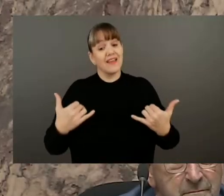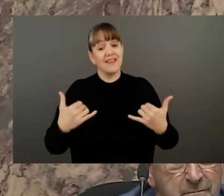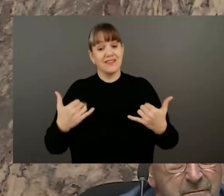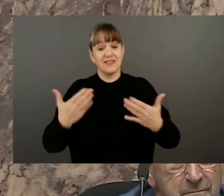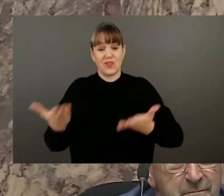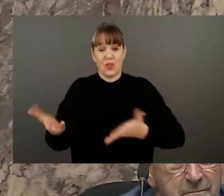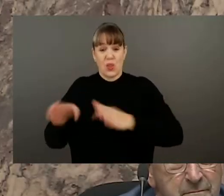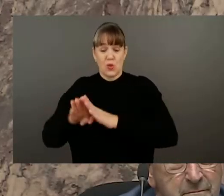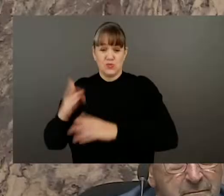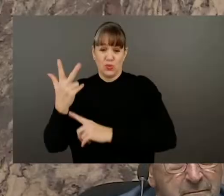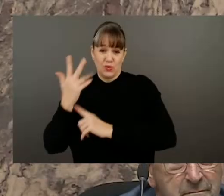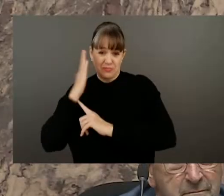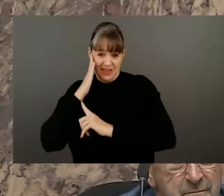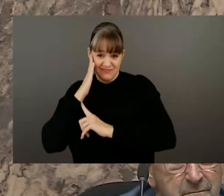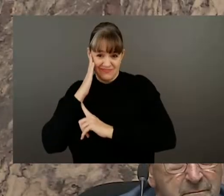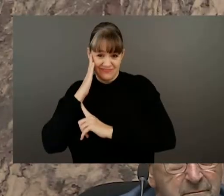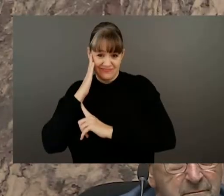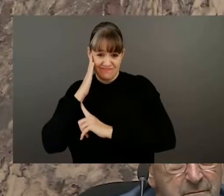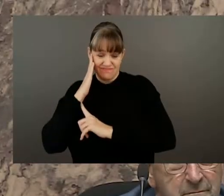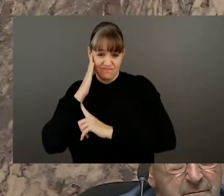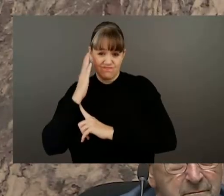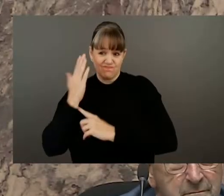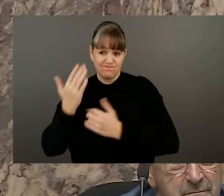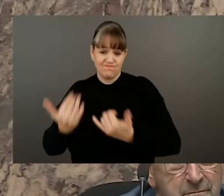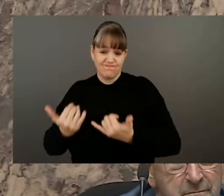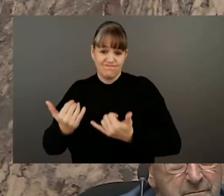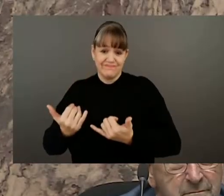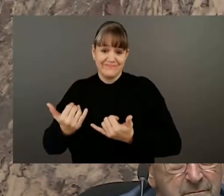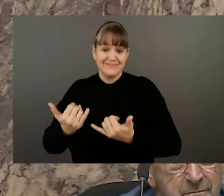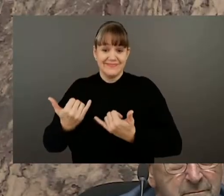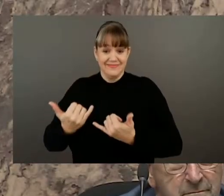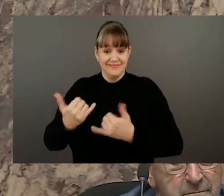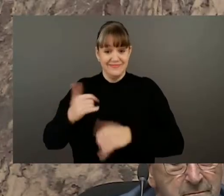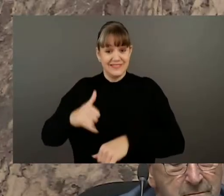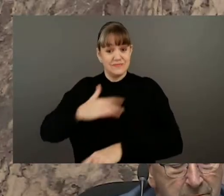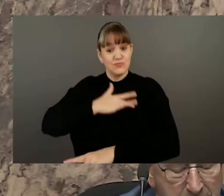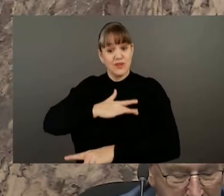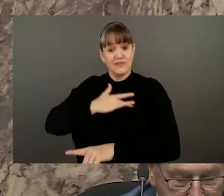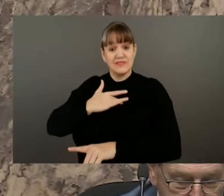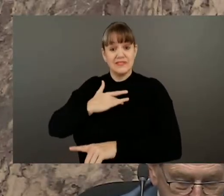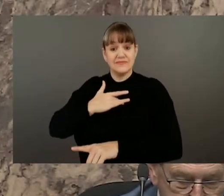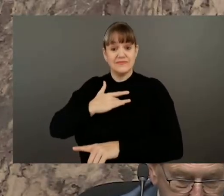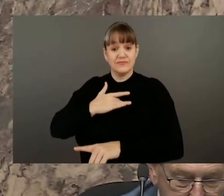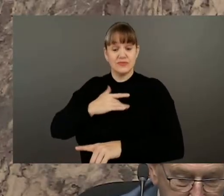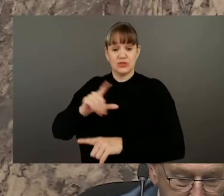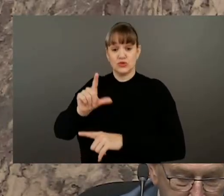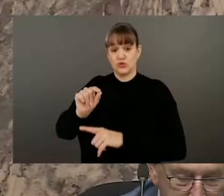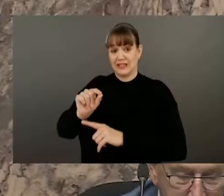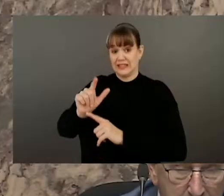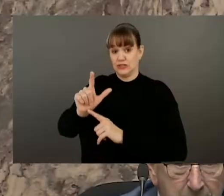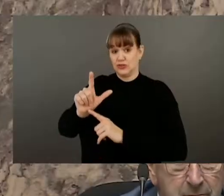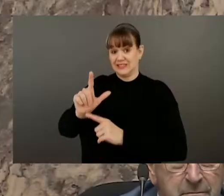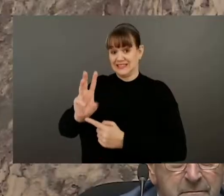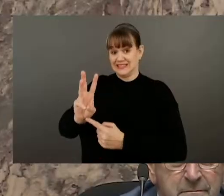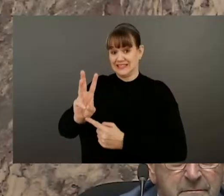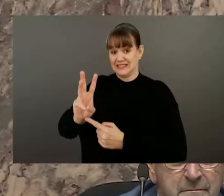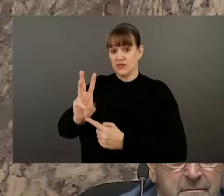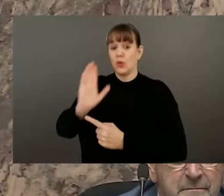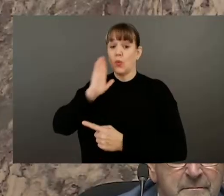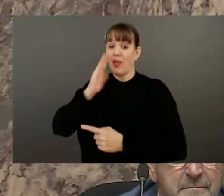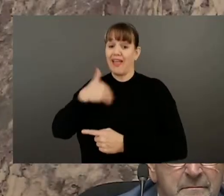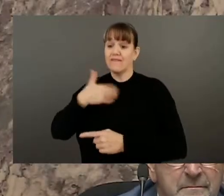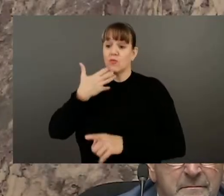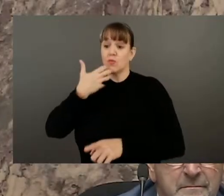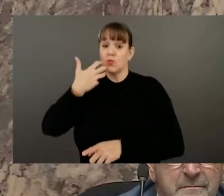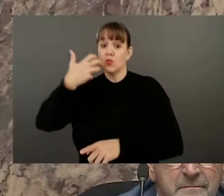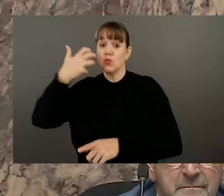province when, by 2036, nearly 25% of British Columbians will be over the age of 65, a benchmark that has already been